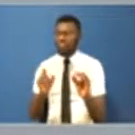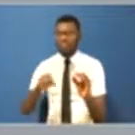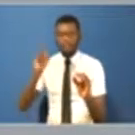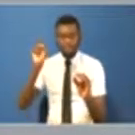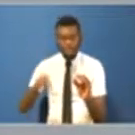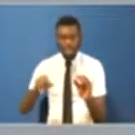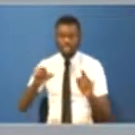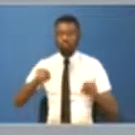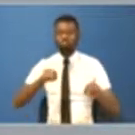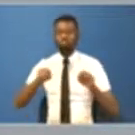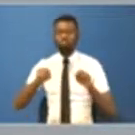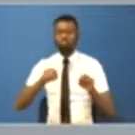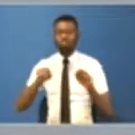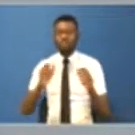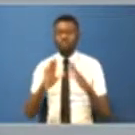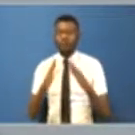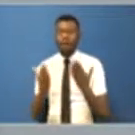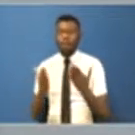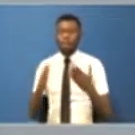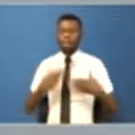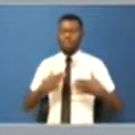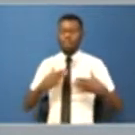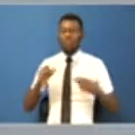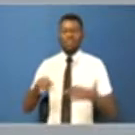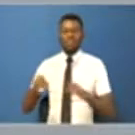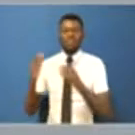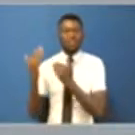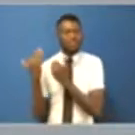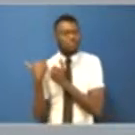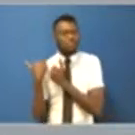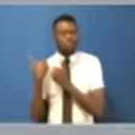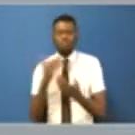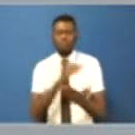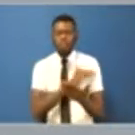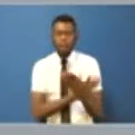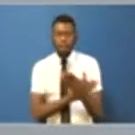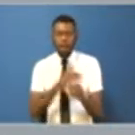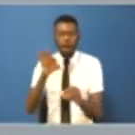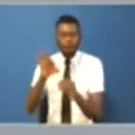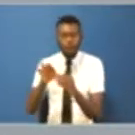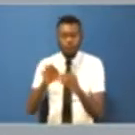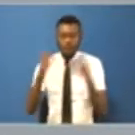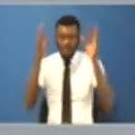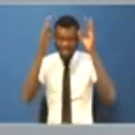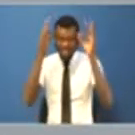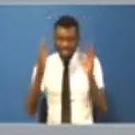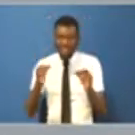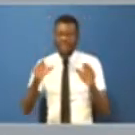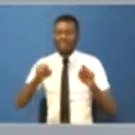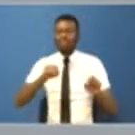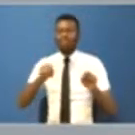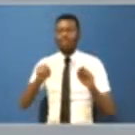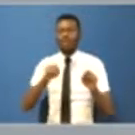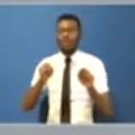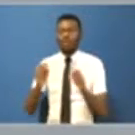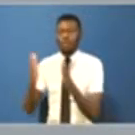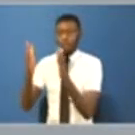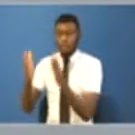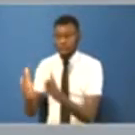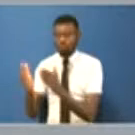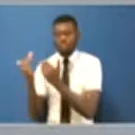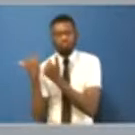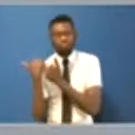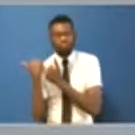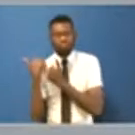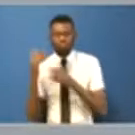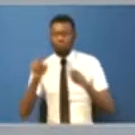ruled it's supposed to be by the people it's the people supposed to decide they like somebody and that person runs they give the person the money to